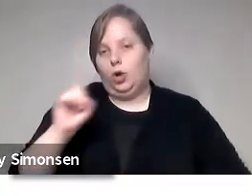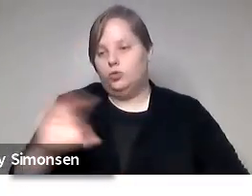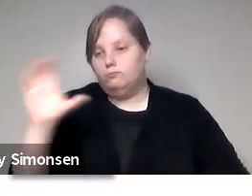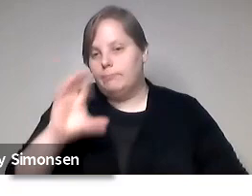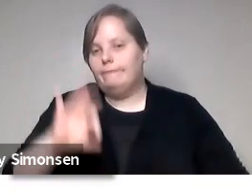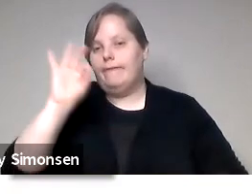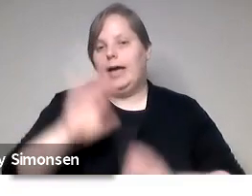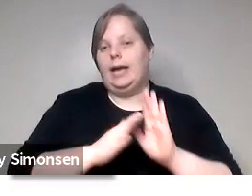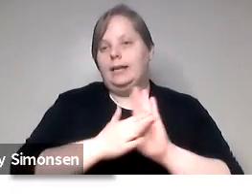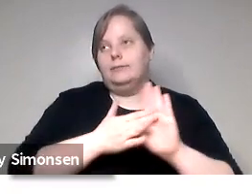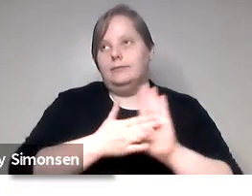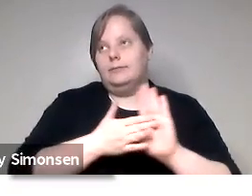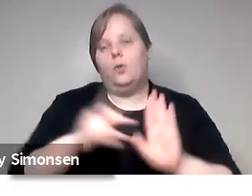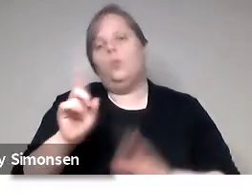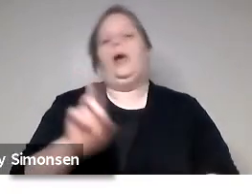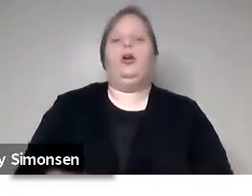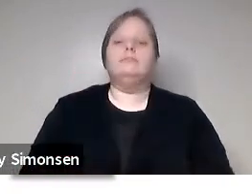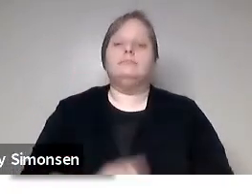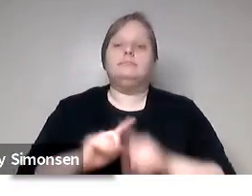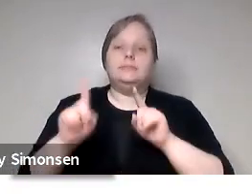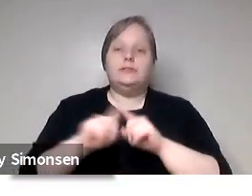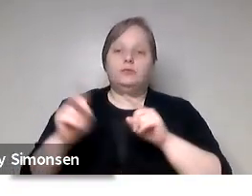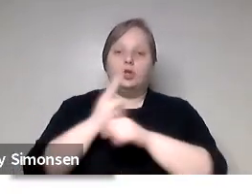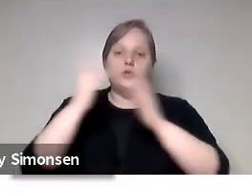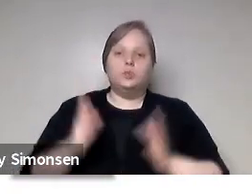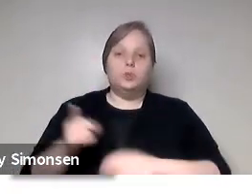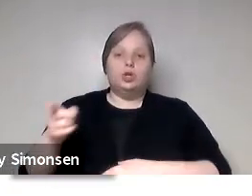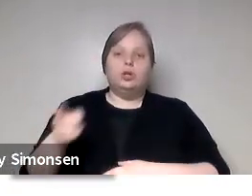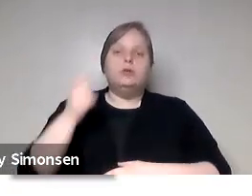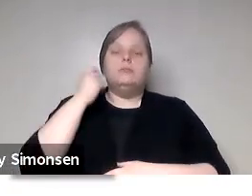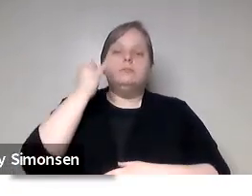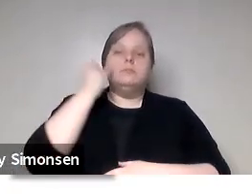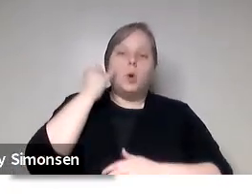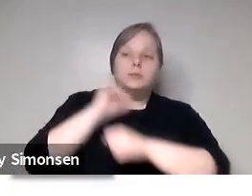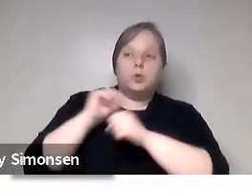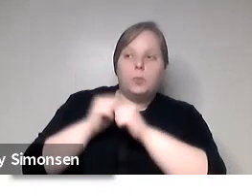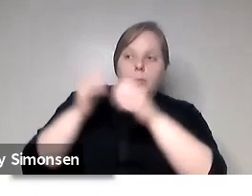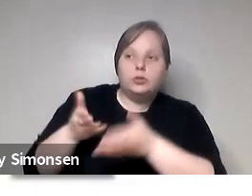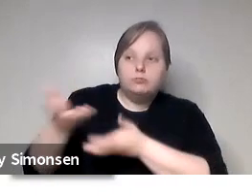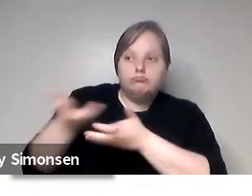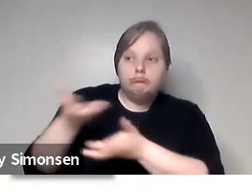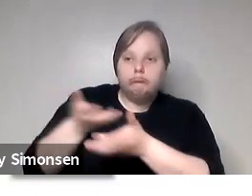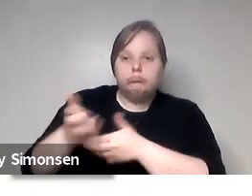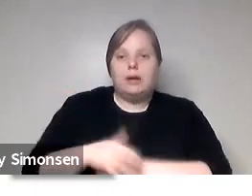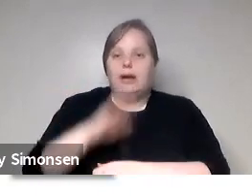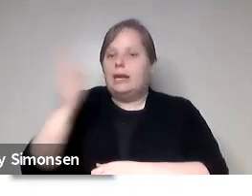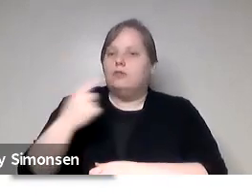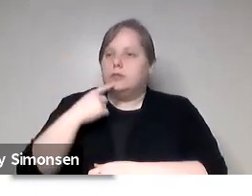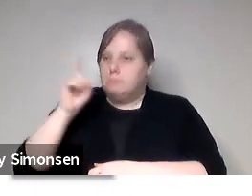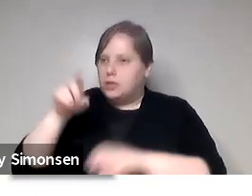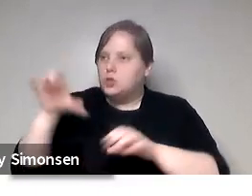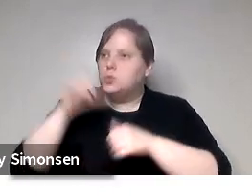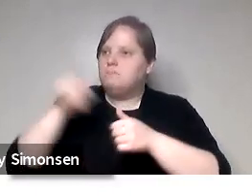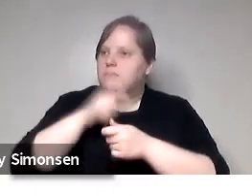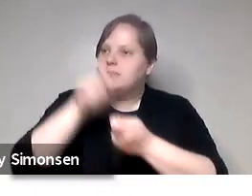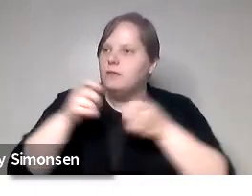marking. If it's for a different consumer, if I'm working with a consumer, I'm never going to say, do it this way. I'm going